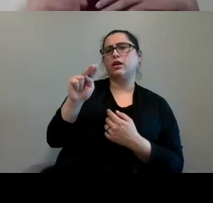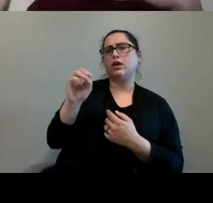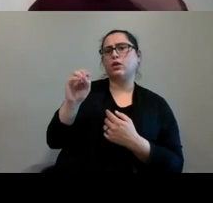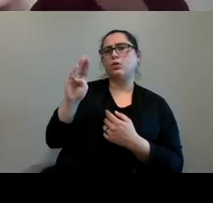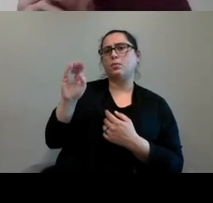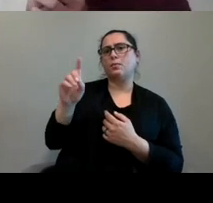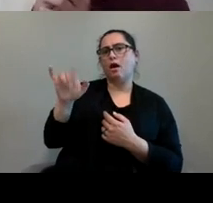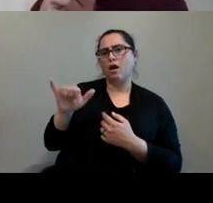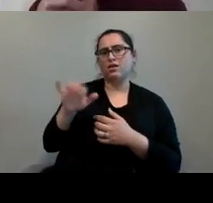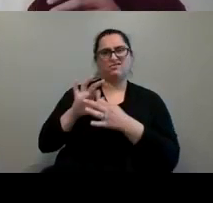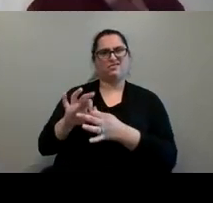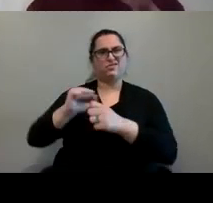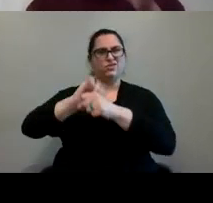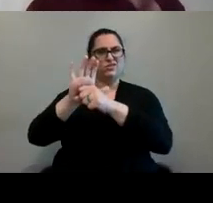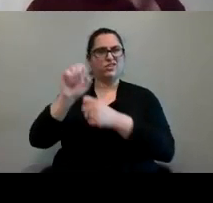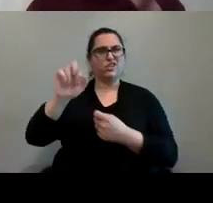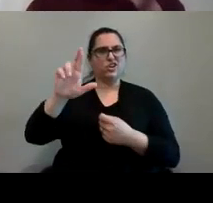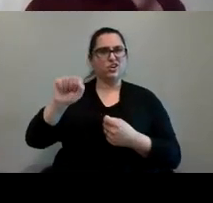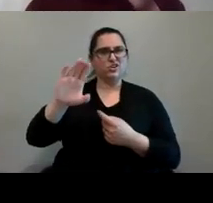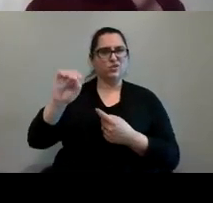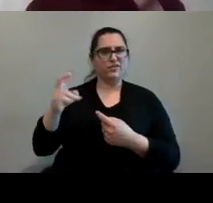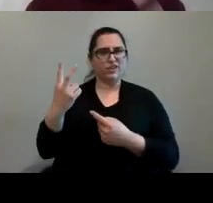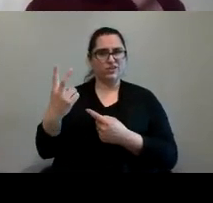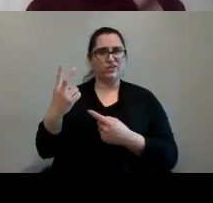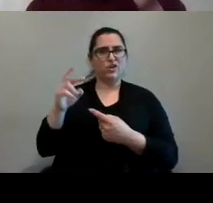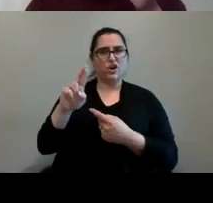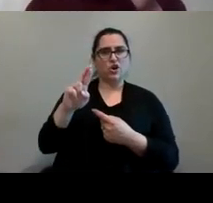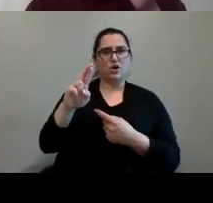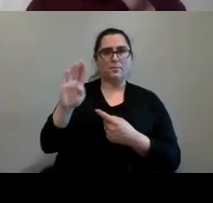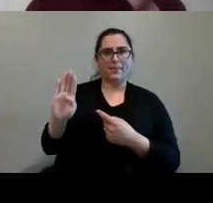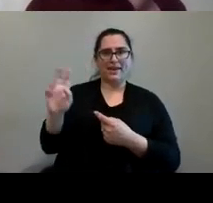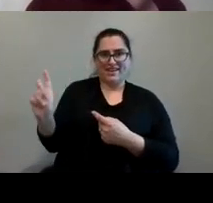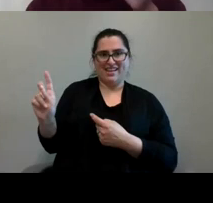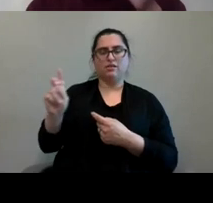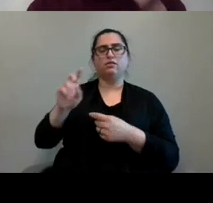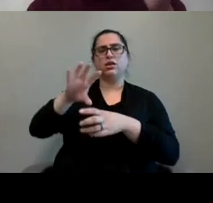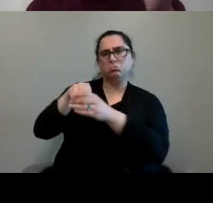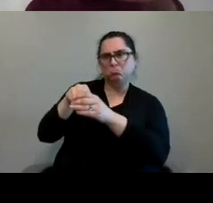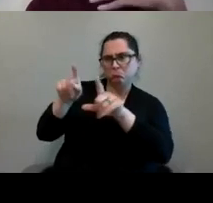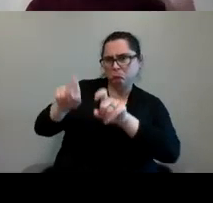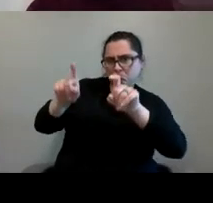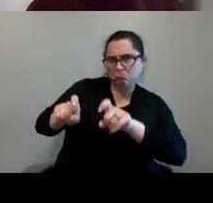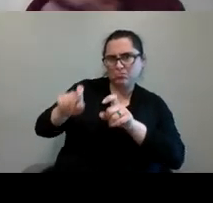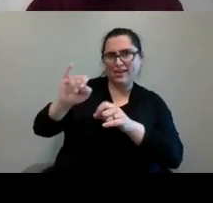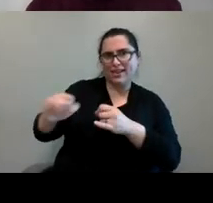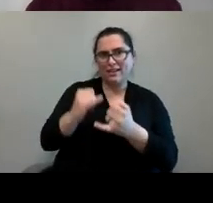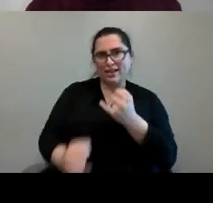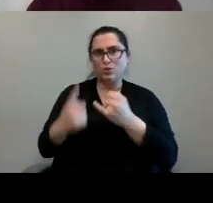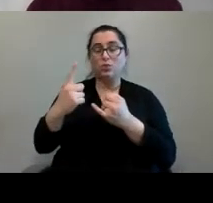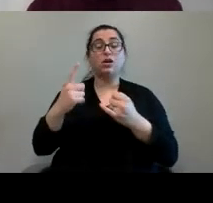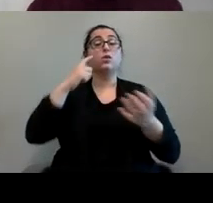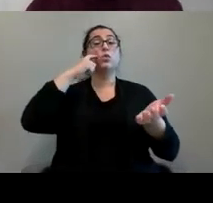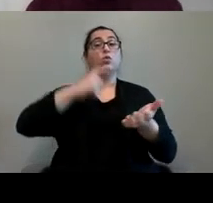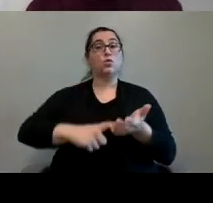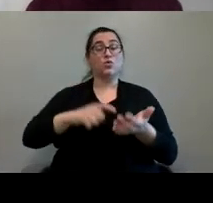did it against SARS-CoV-2 RBD. And in all cases, these fold changes in affinity,